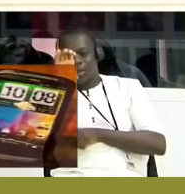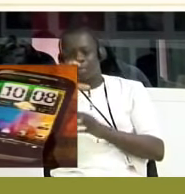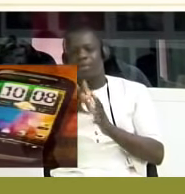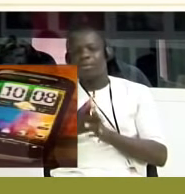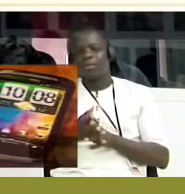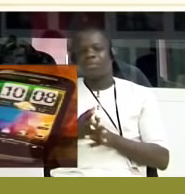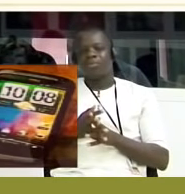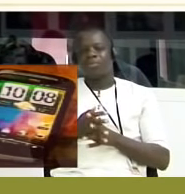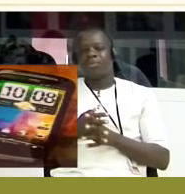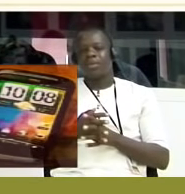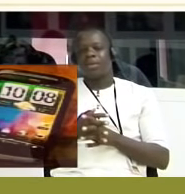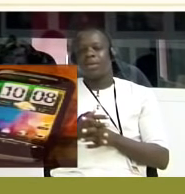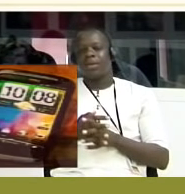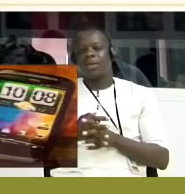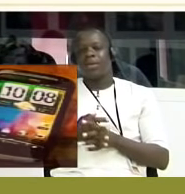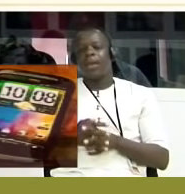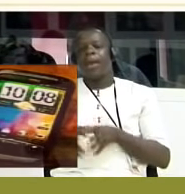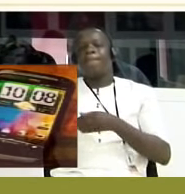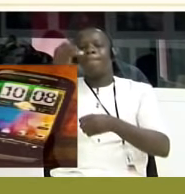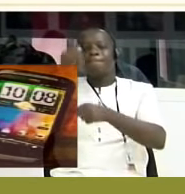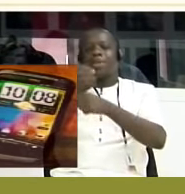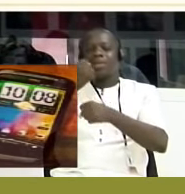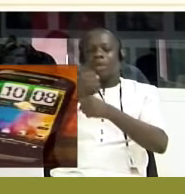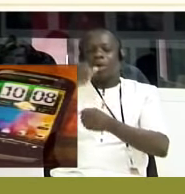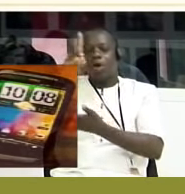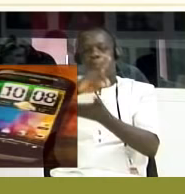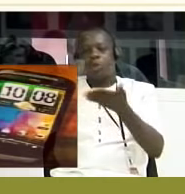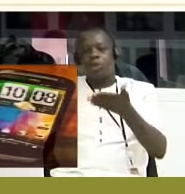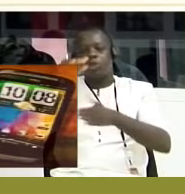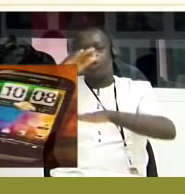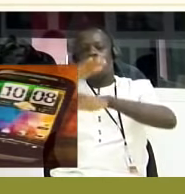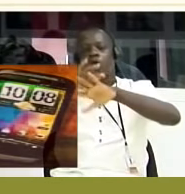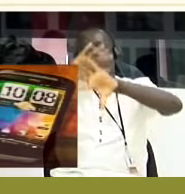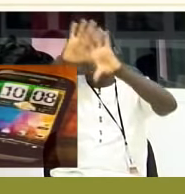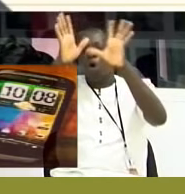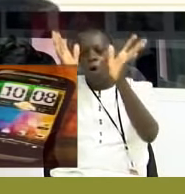Initiating policy on all matters within my portfolio.